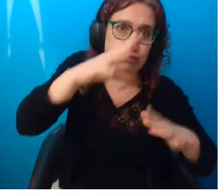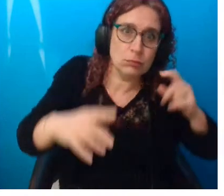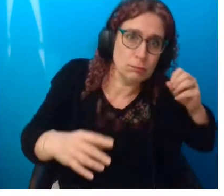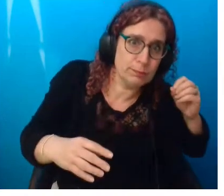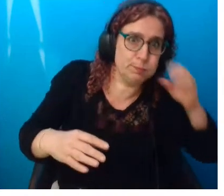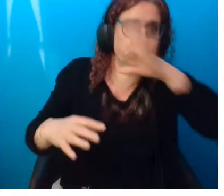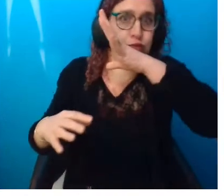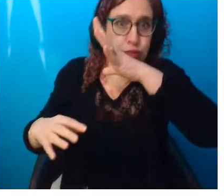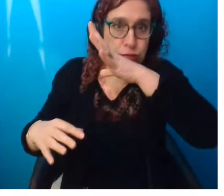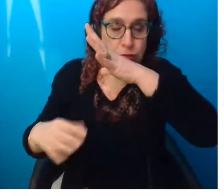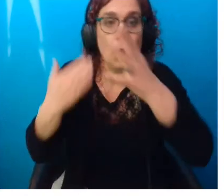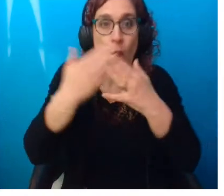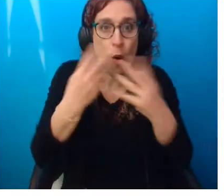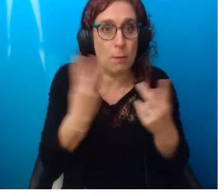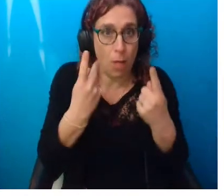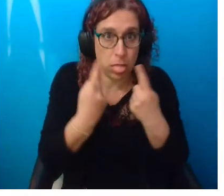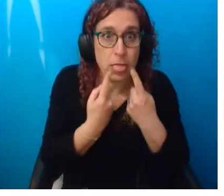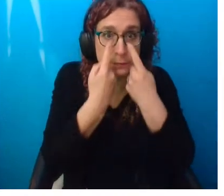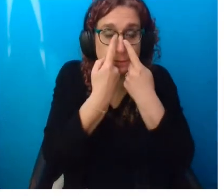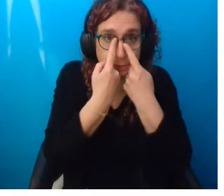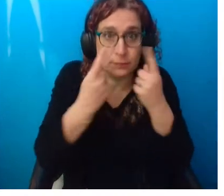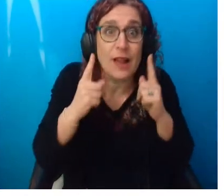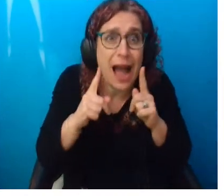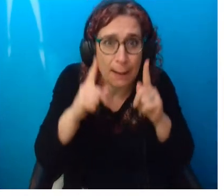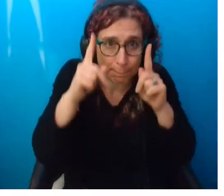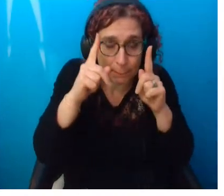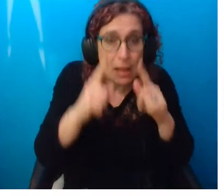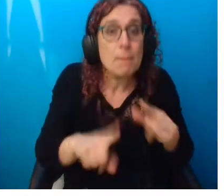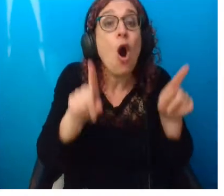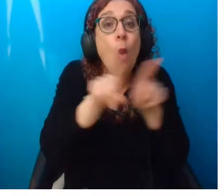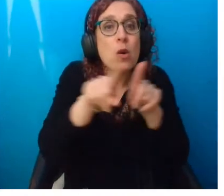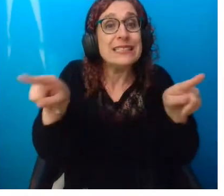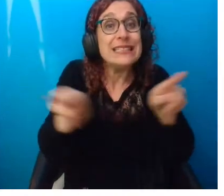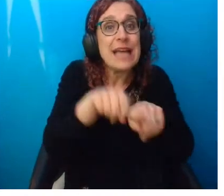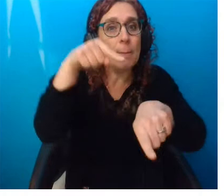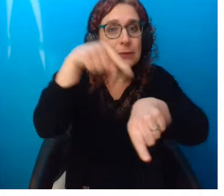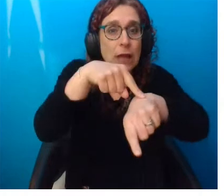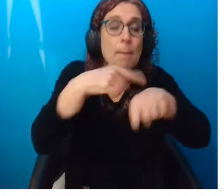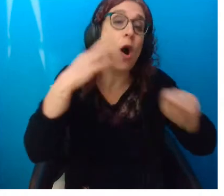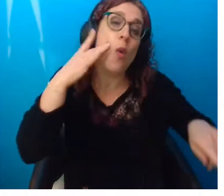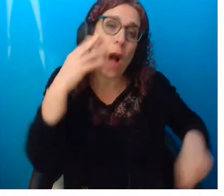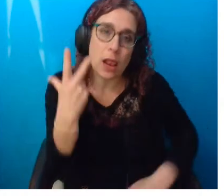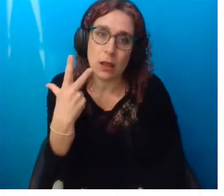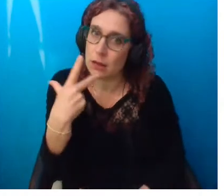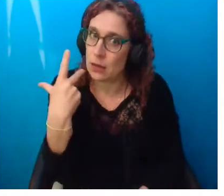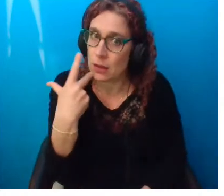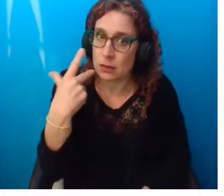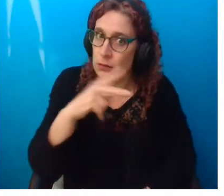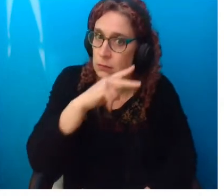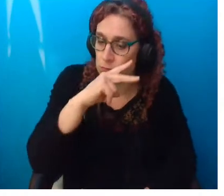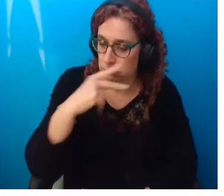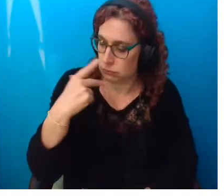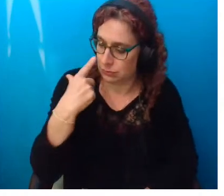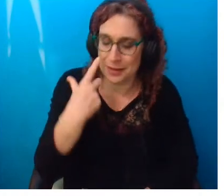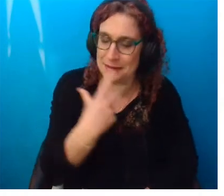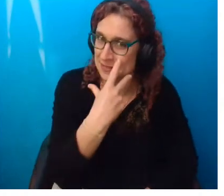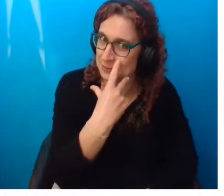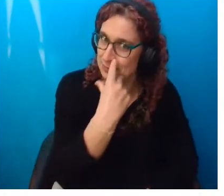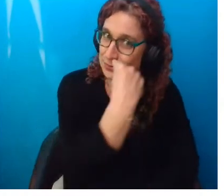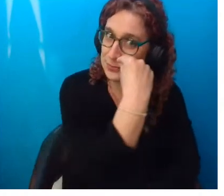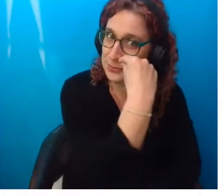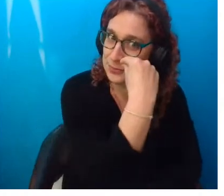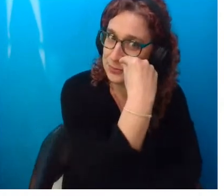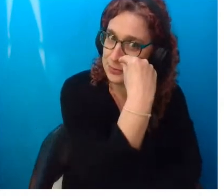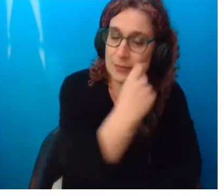that while people spray, they should just take a slow, normal breath. They must not